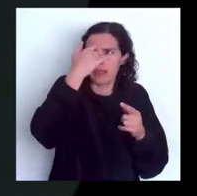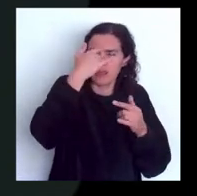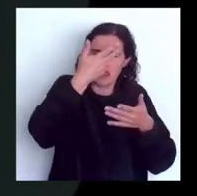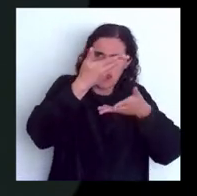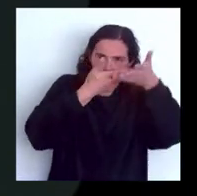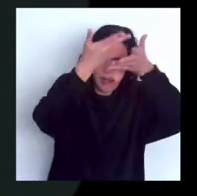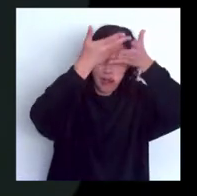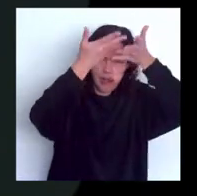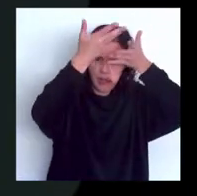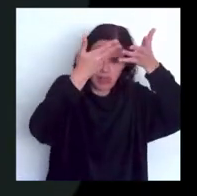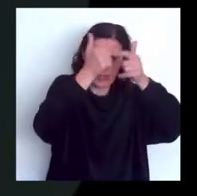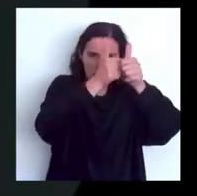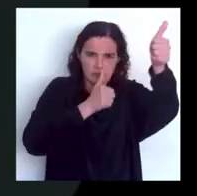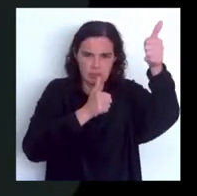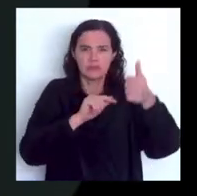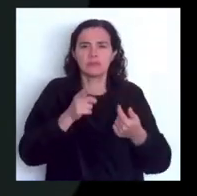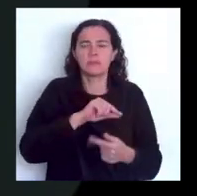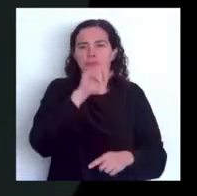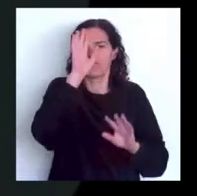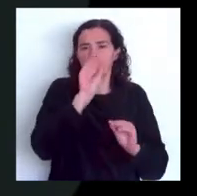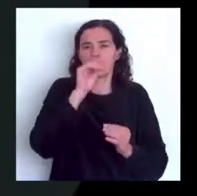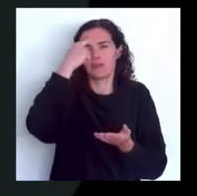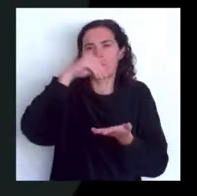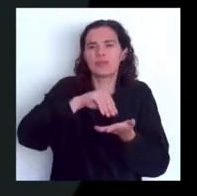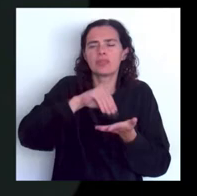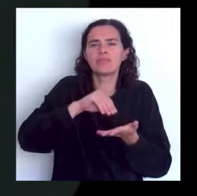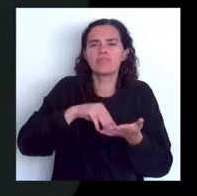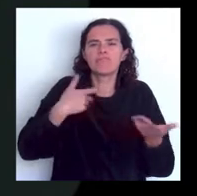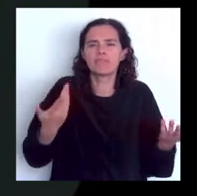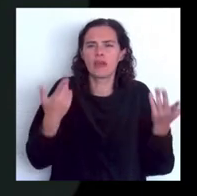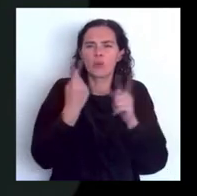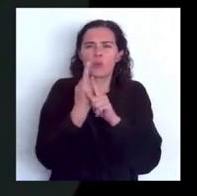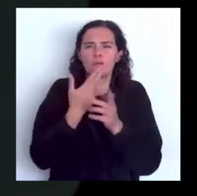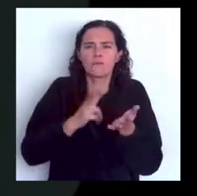telepathy, of event invented fiction